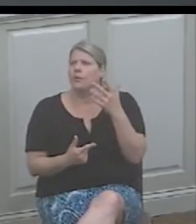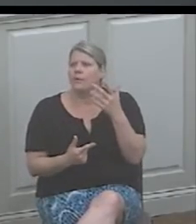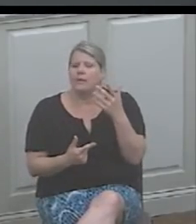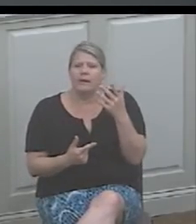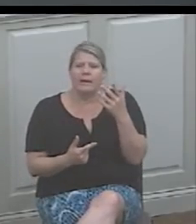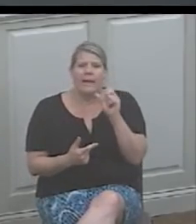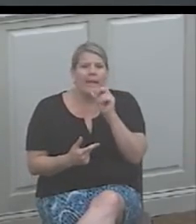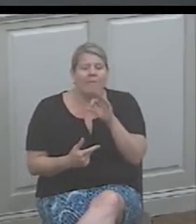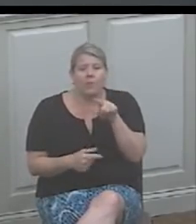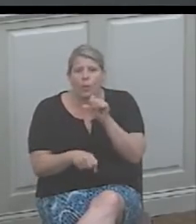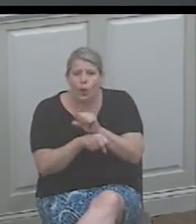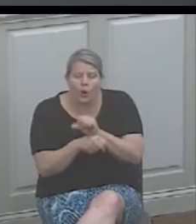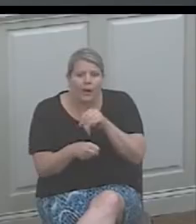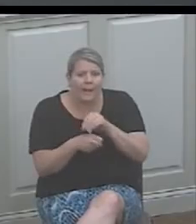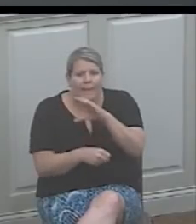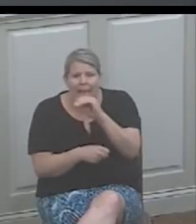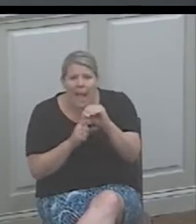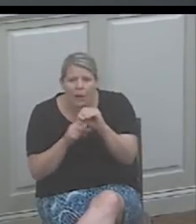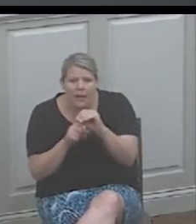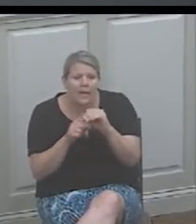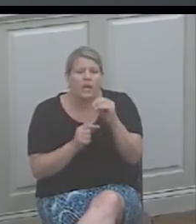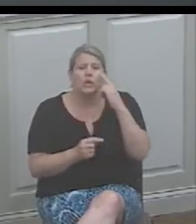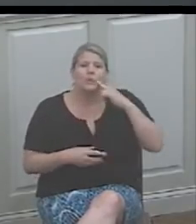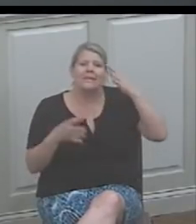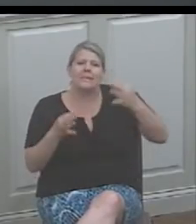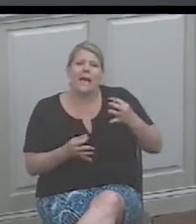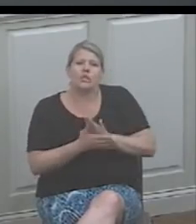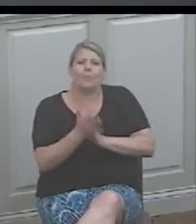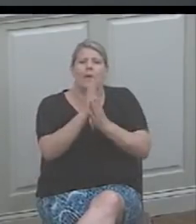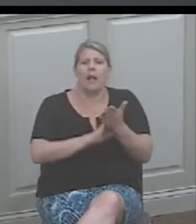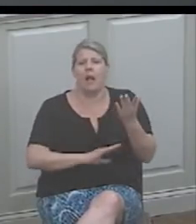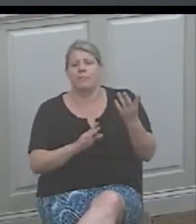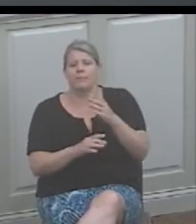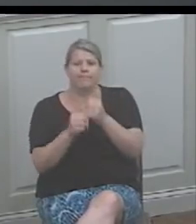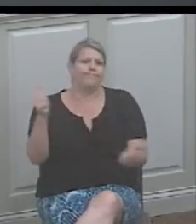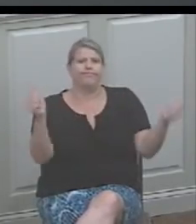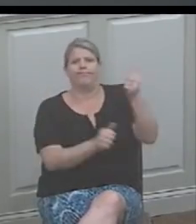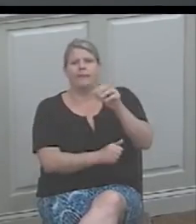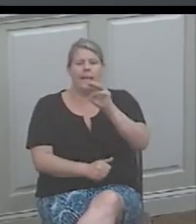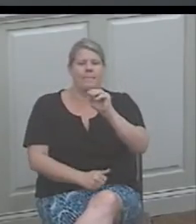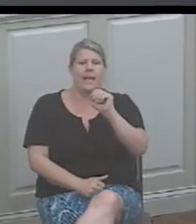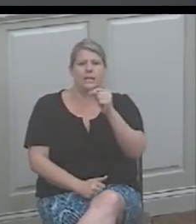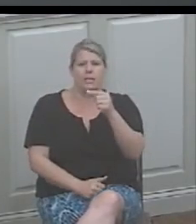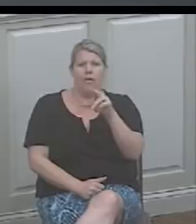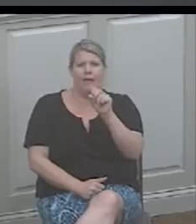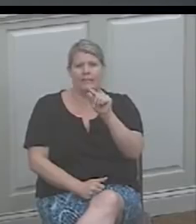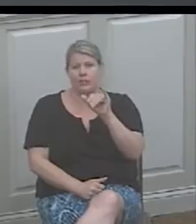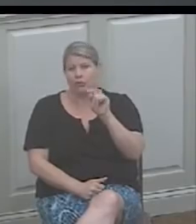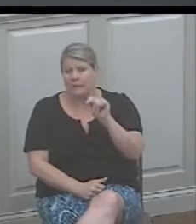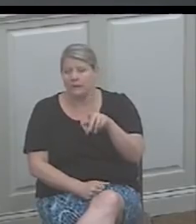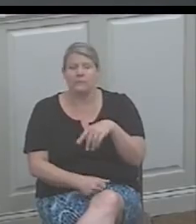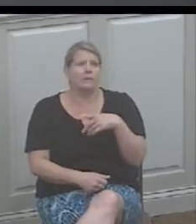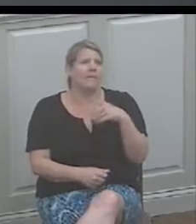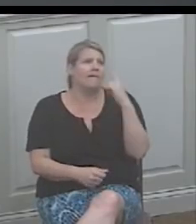if you're in the county, you choose to become a magistrate, something like that. To me,